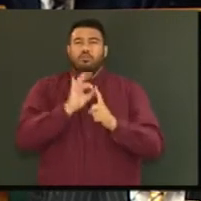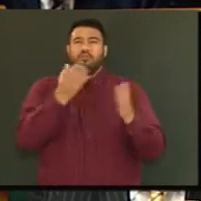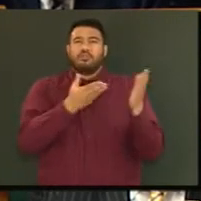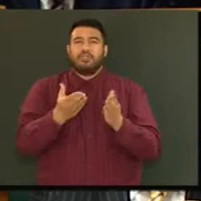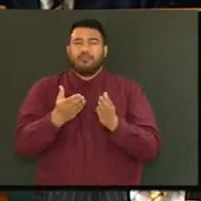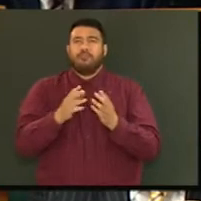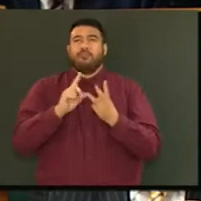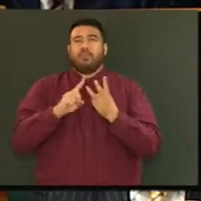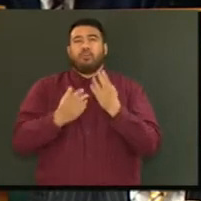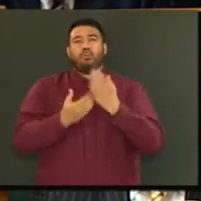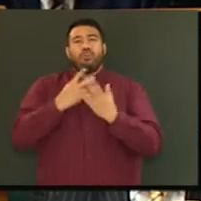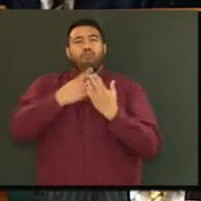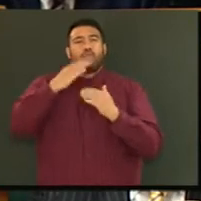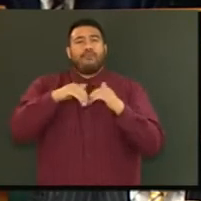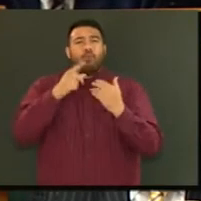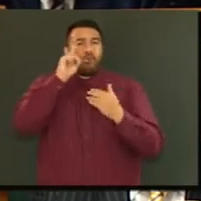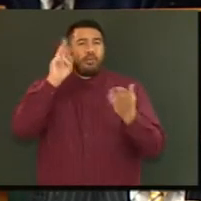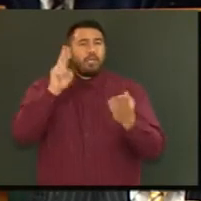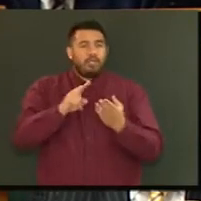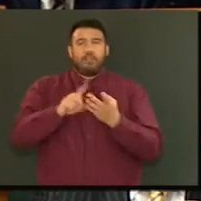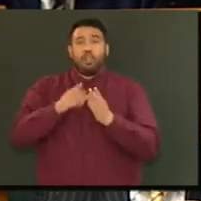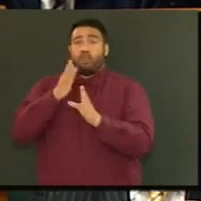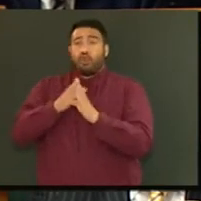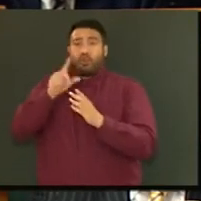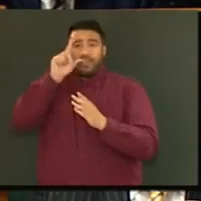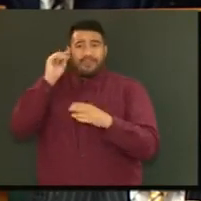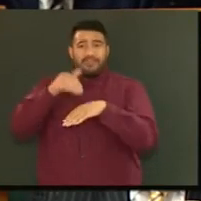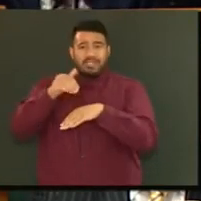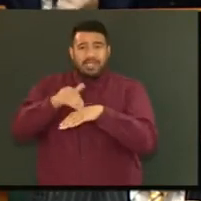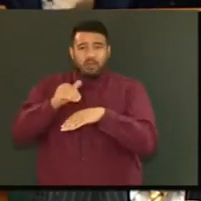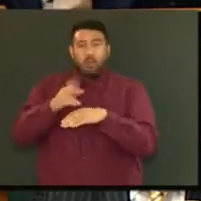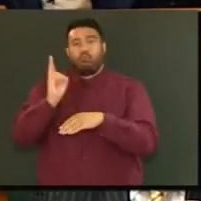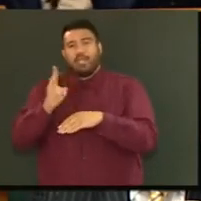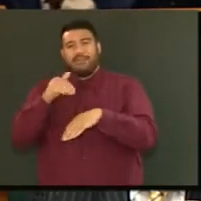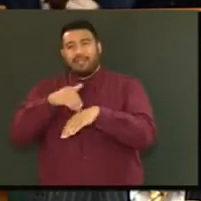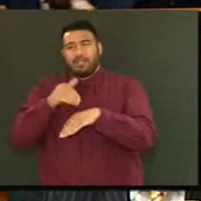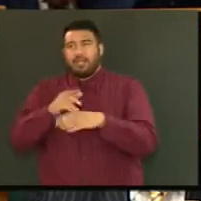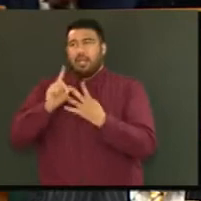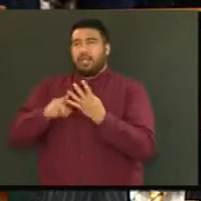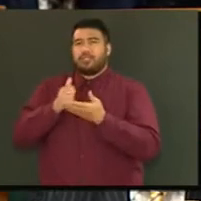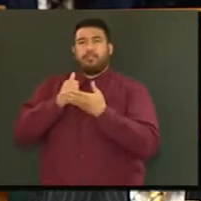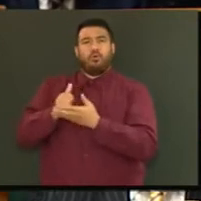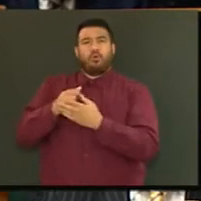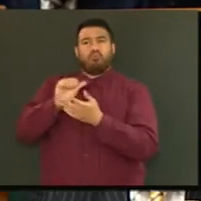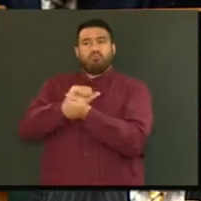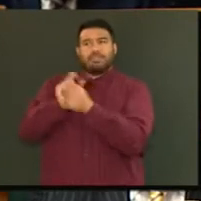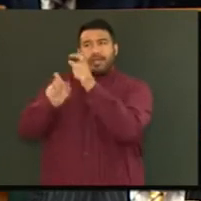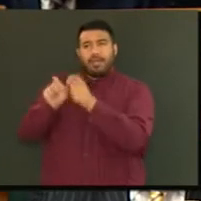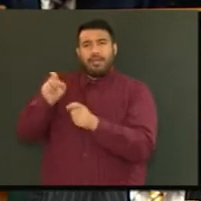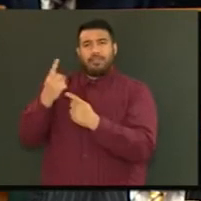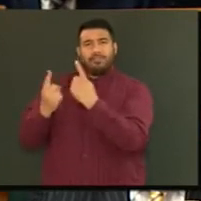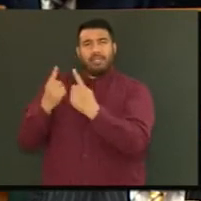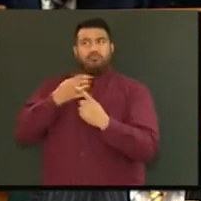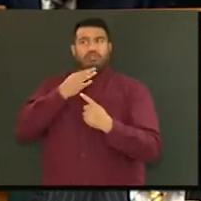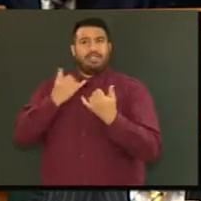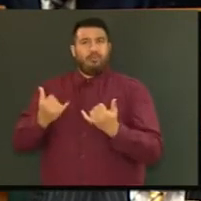burglary prevention, reducing youth offending, re-offending, and supporting at-risk prisoners. This government